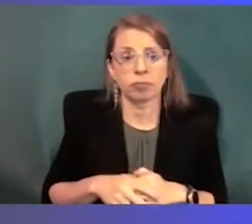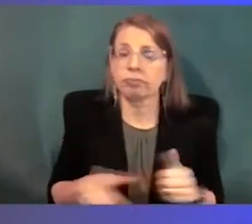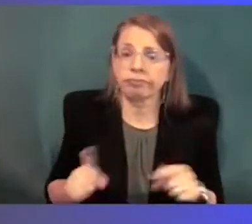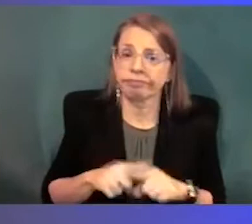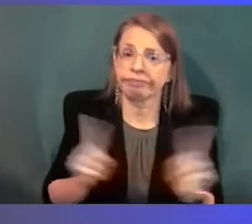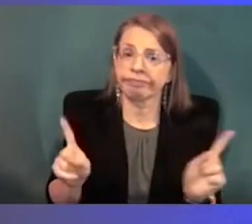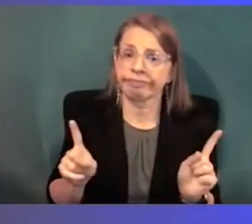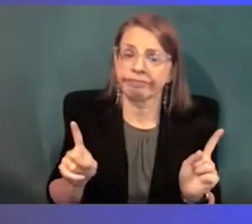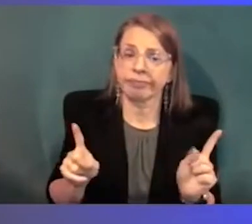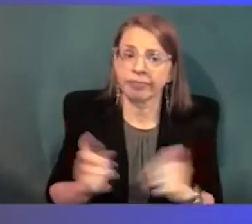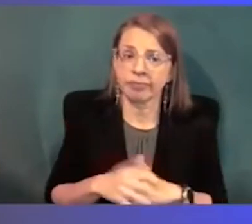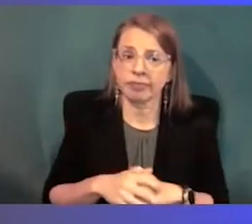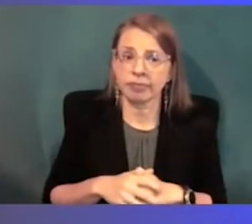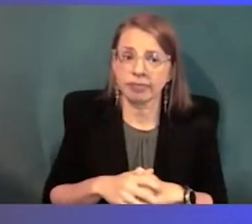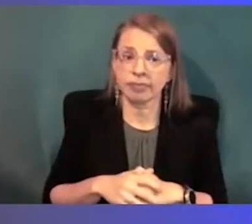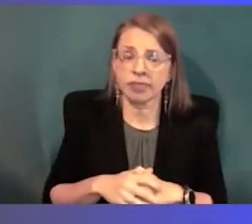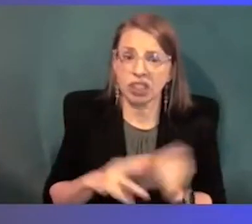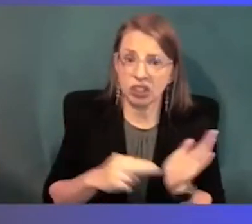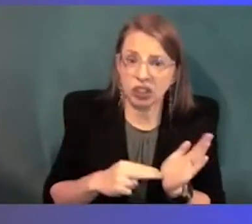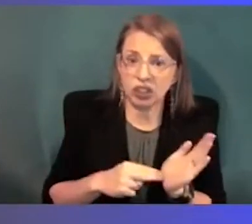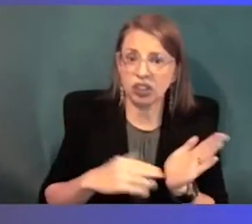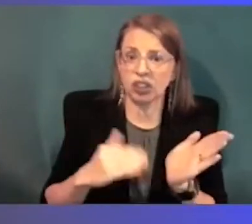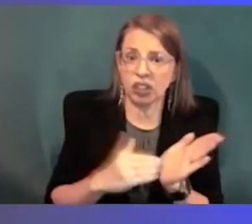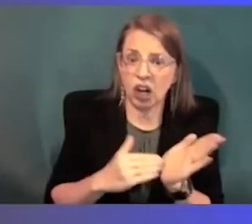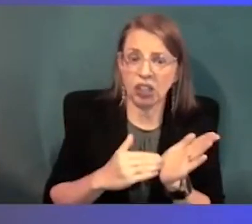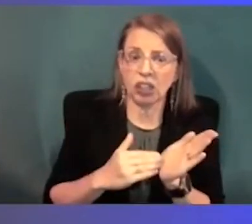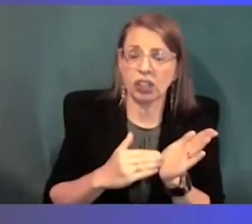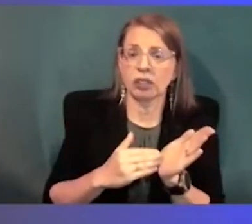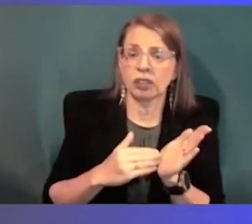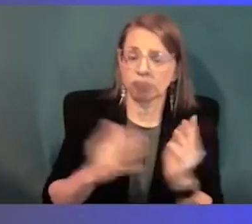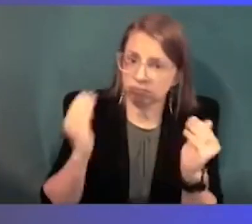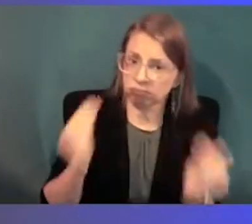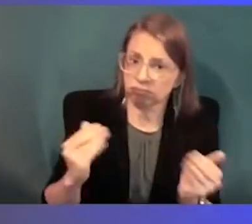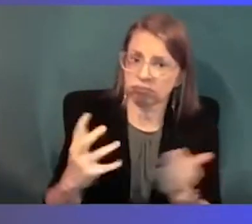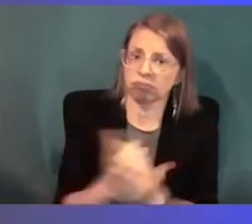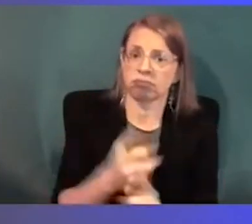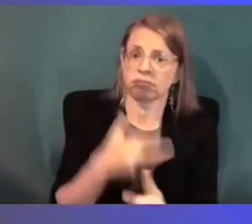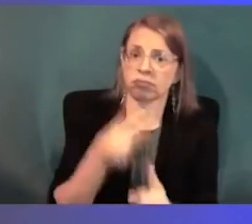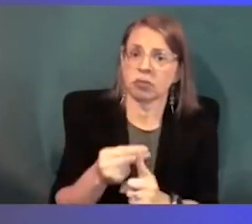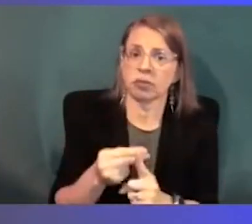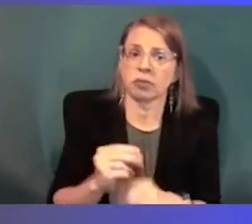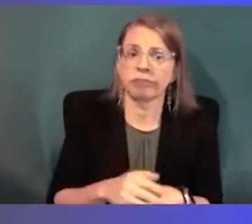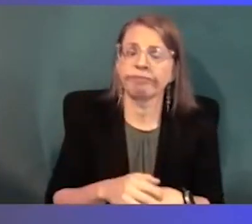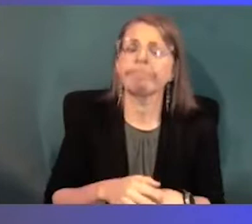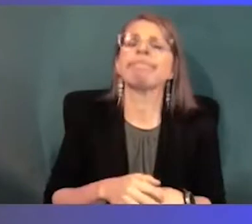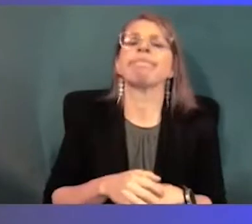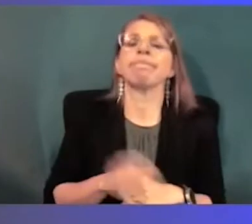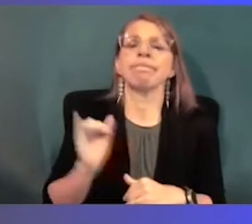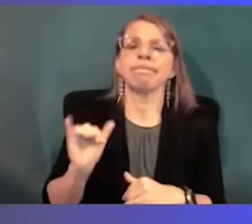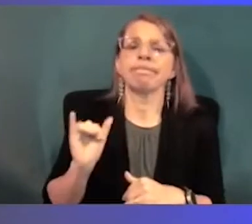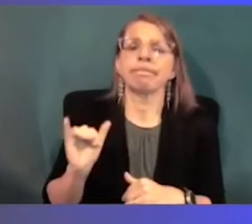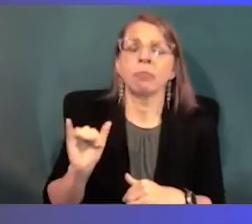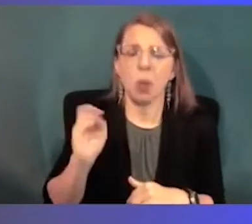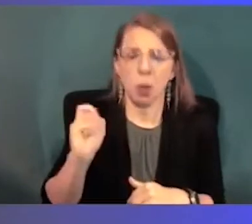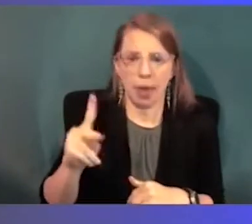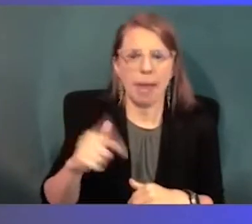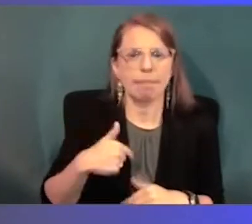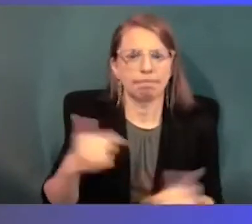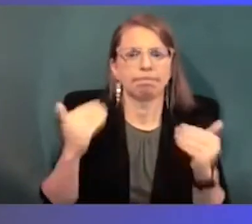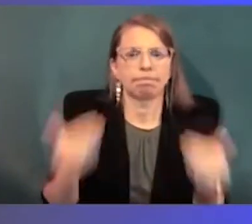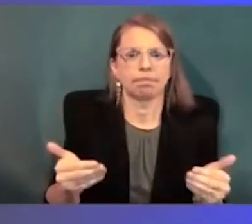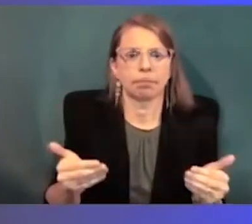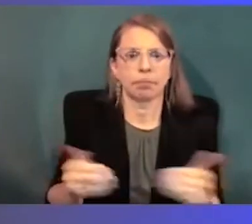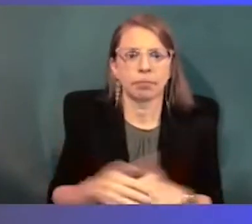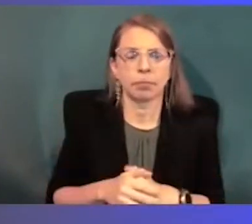seeing the nurses and the doctors going forward and getting theirs, and I said, well, okay, well, I'm gonna go ahead and do it. And being a pastor